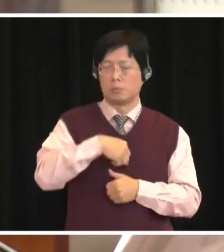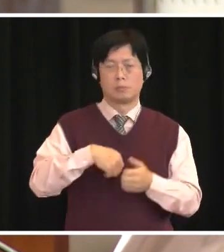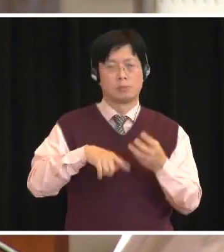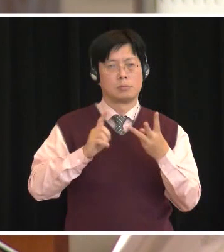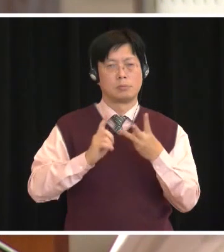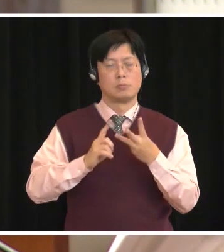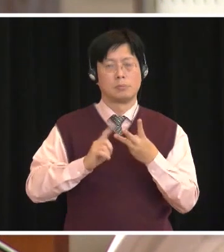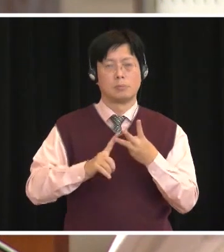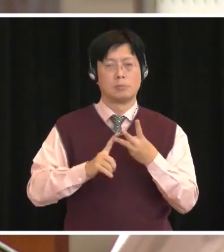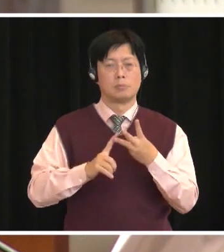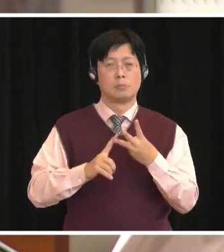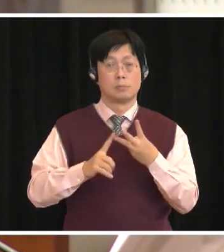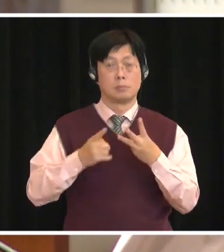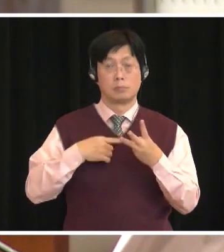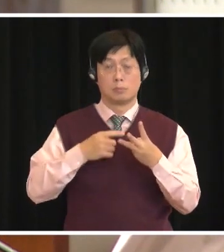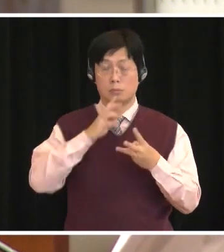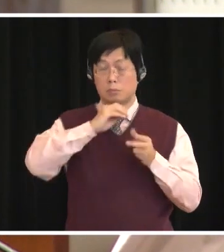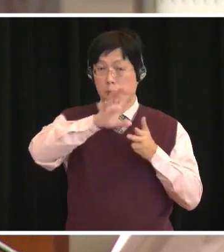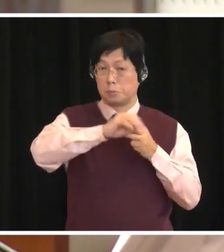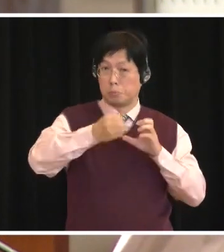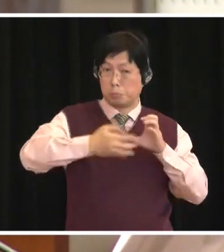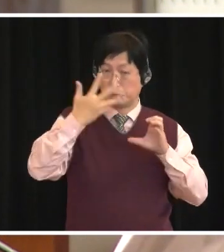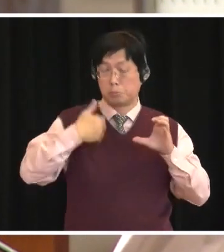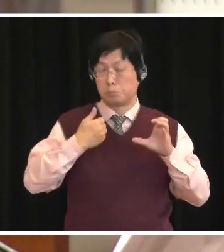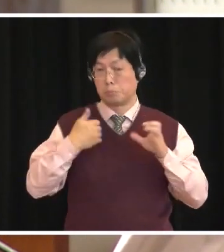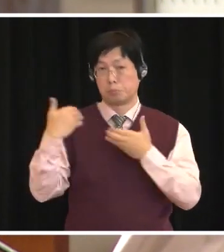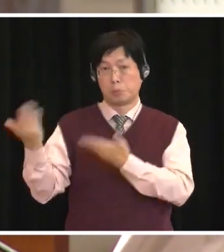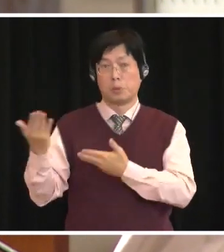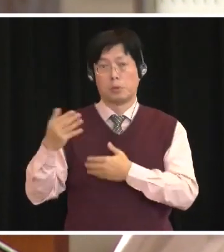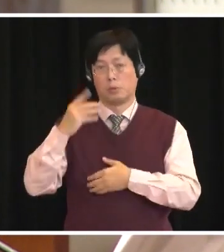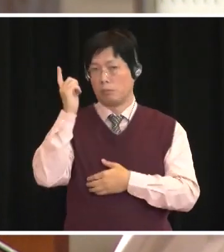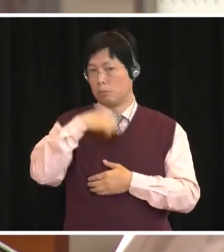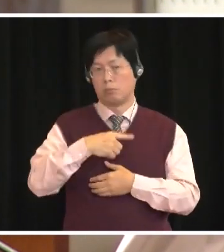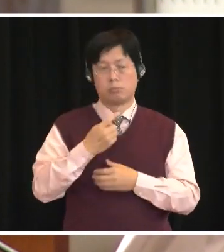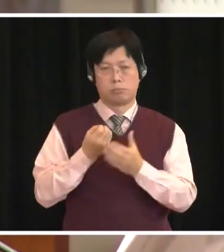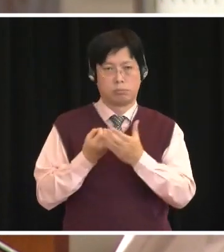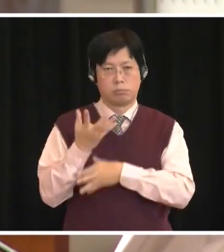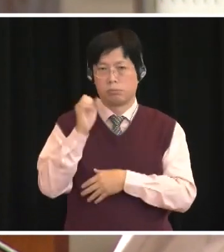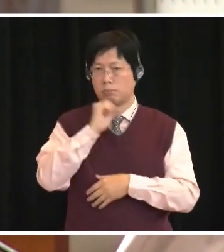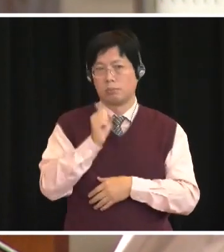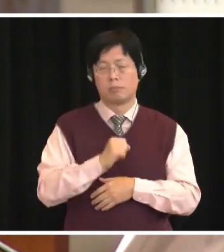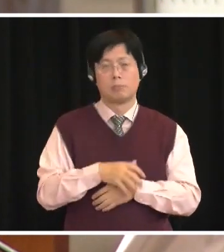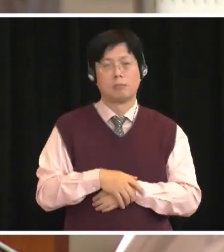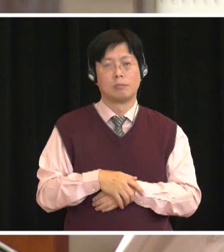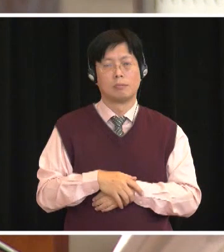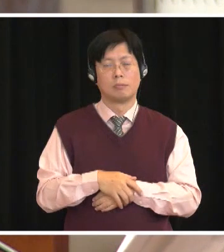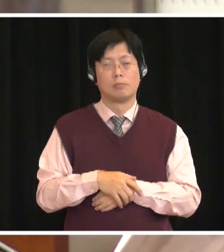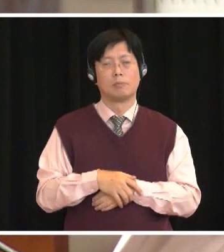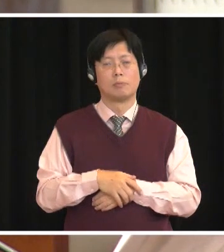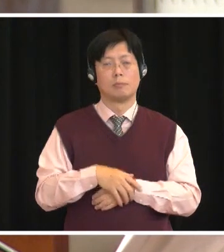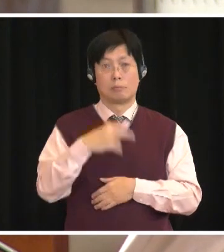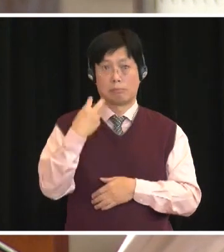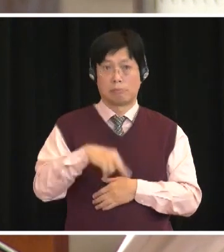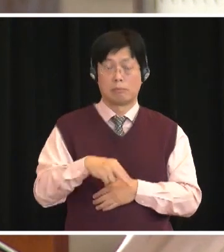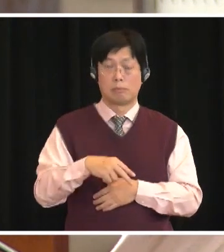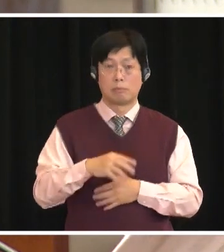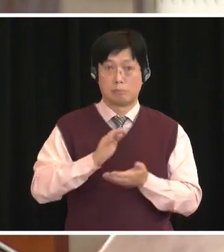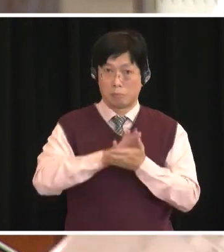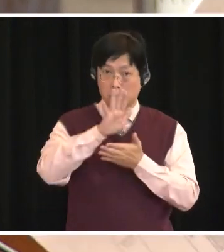take pictures. We do not allow journalists to come to interview the